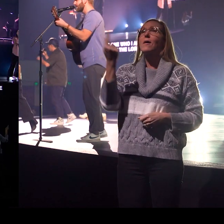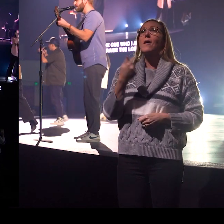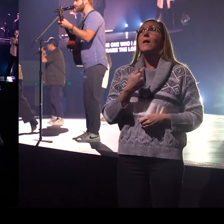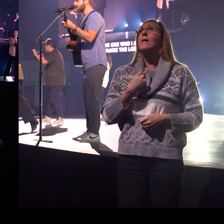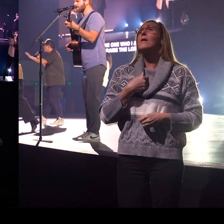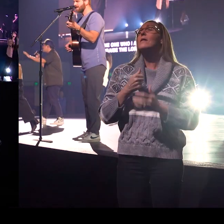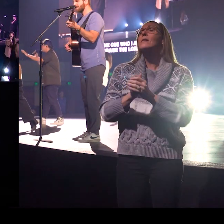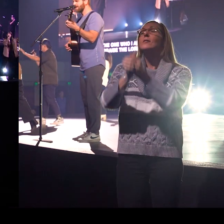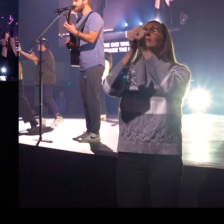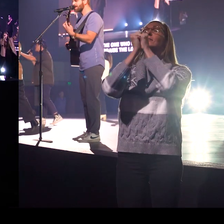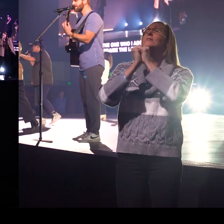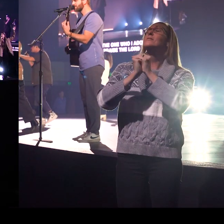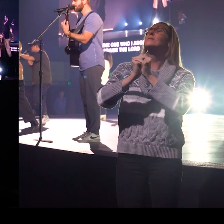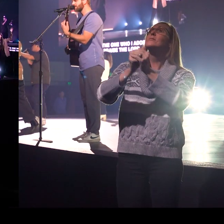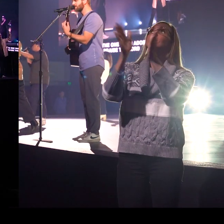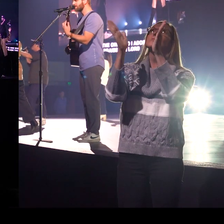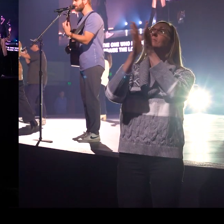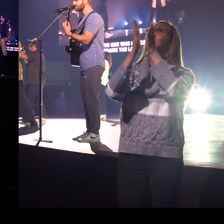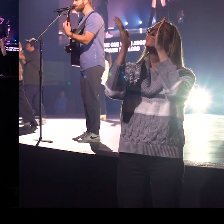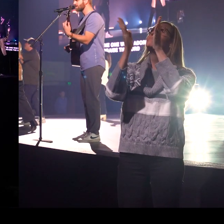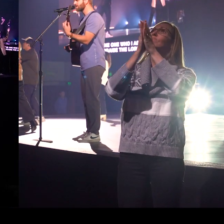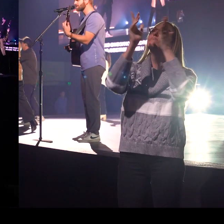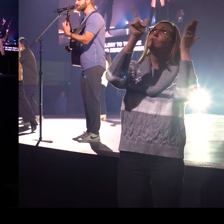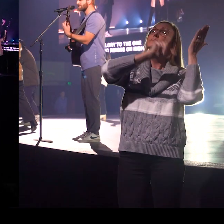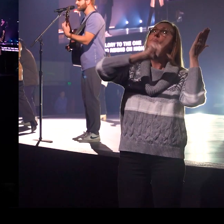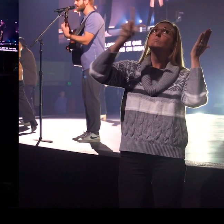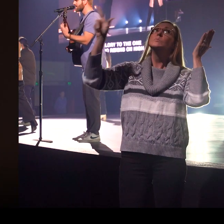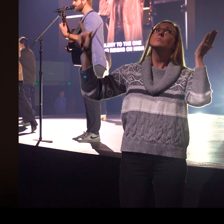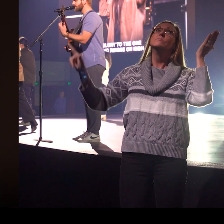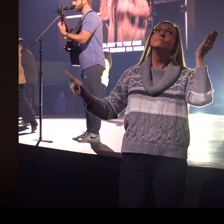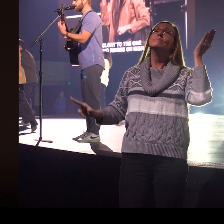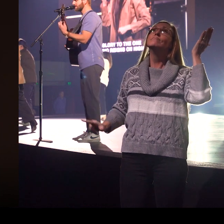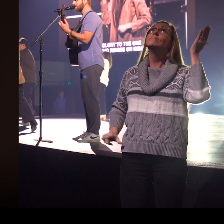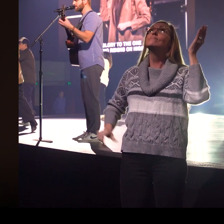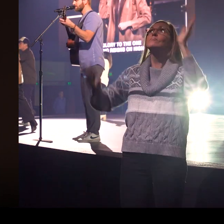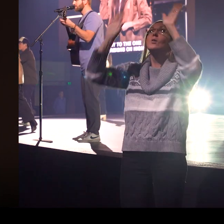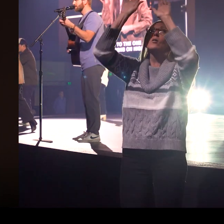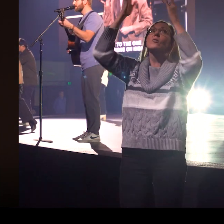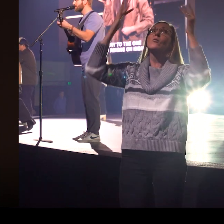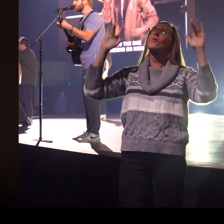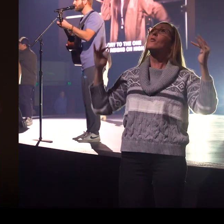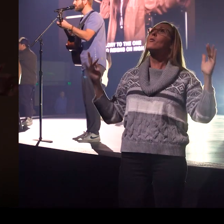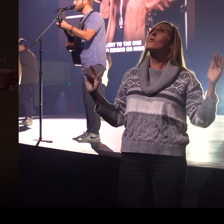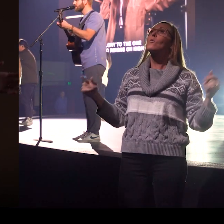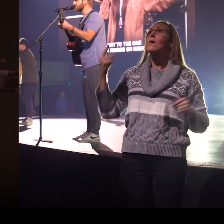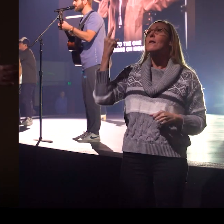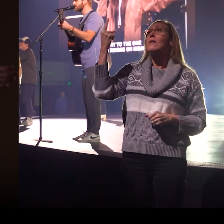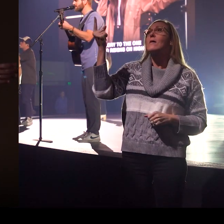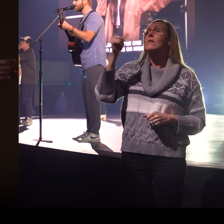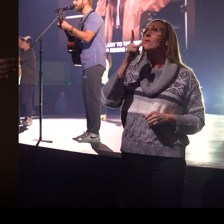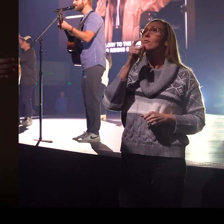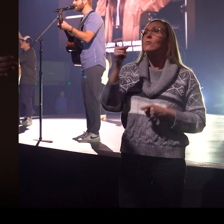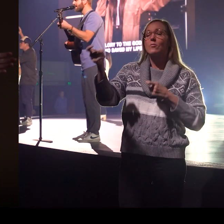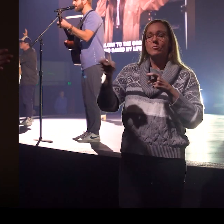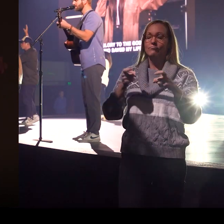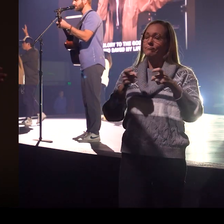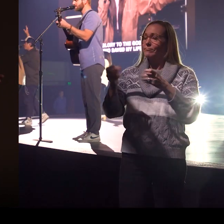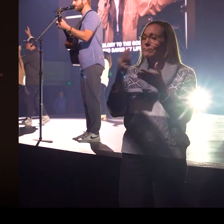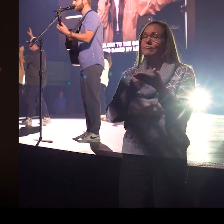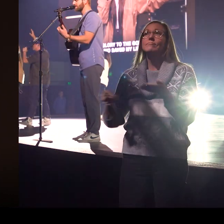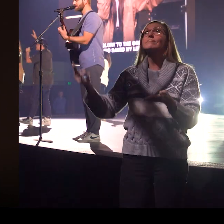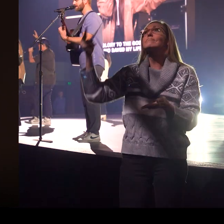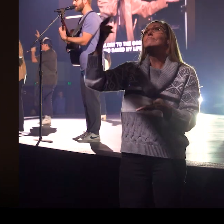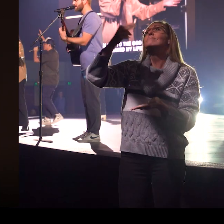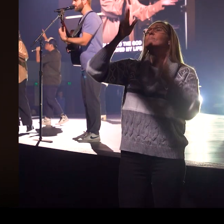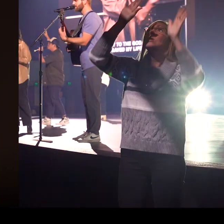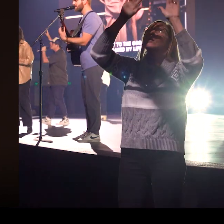adore. Praise the Lord, glory, glory to the one who reigns on high, glory